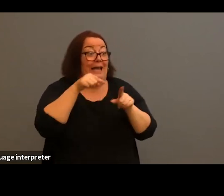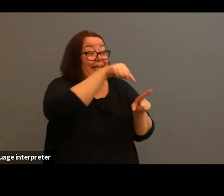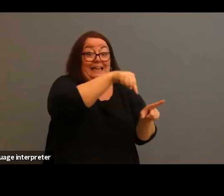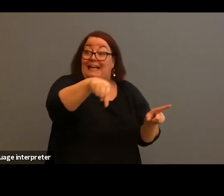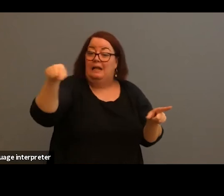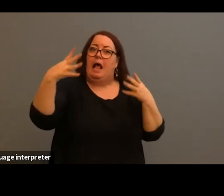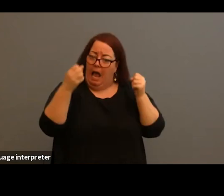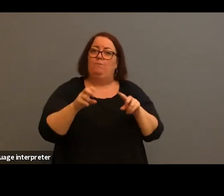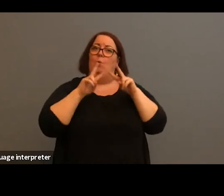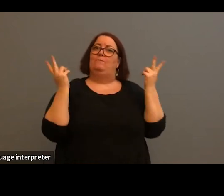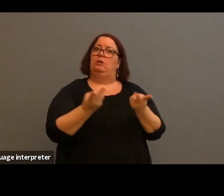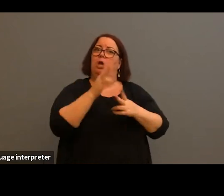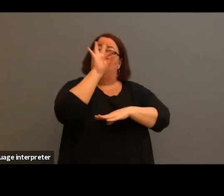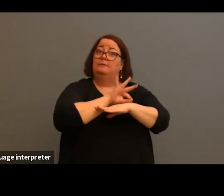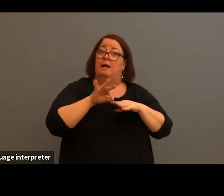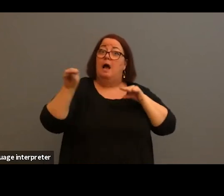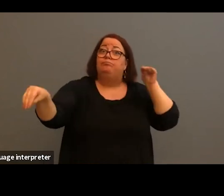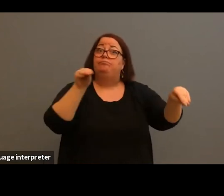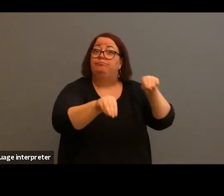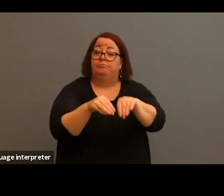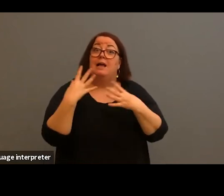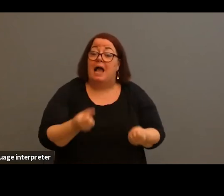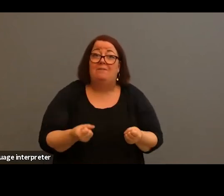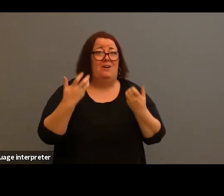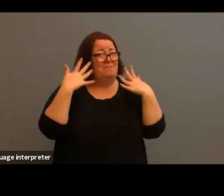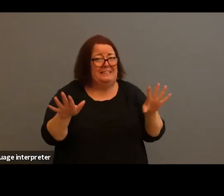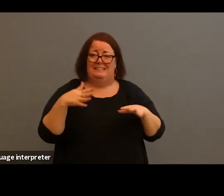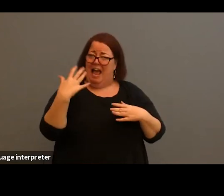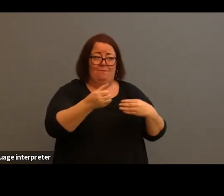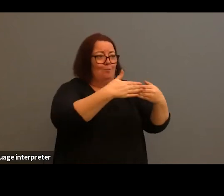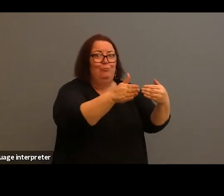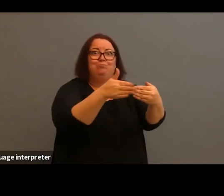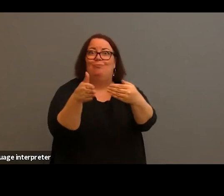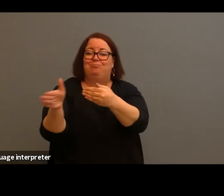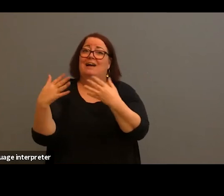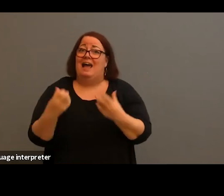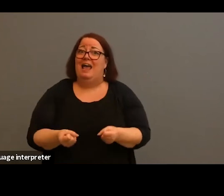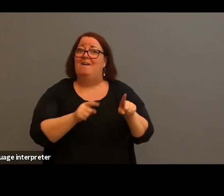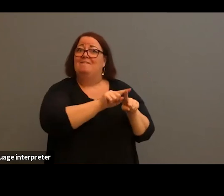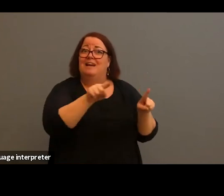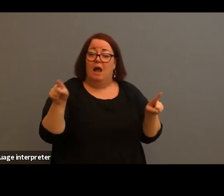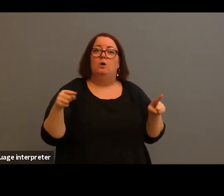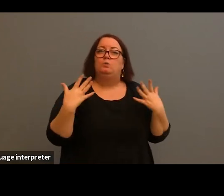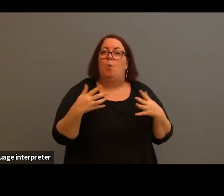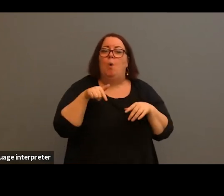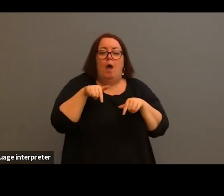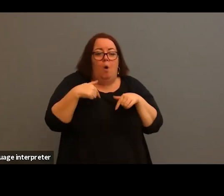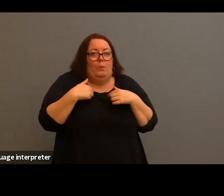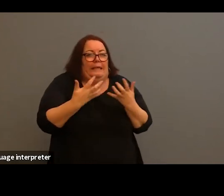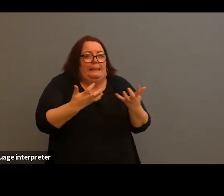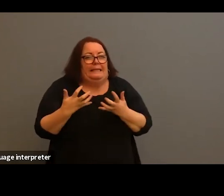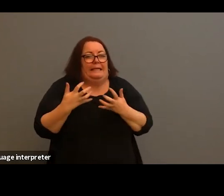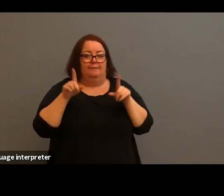have done a standard, there is a standard, a European standard, that is the result of a mandate of the European Commission to